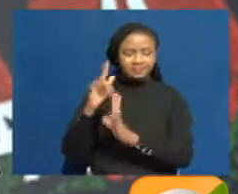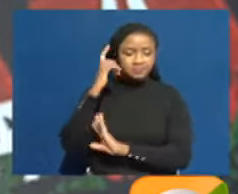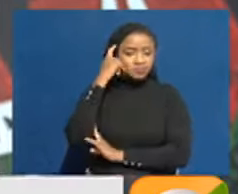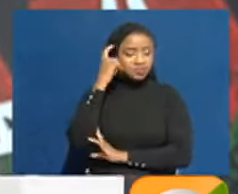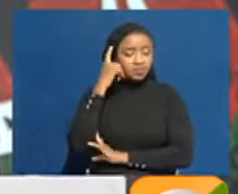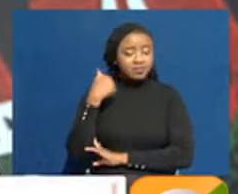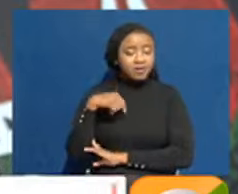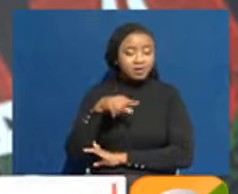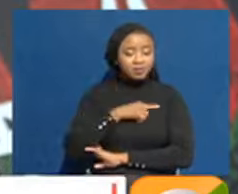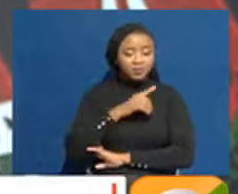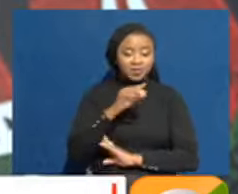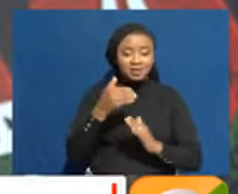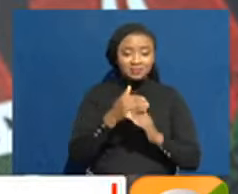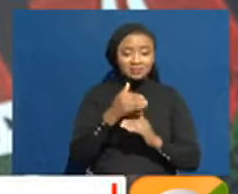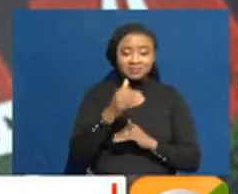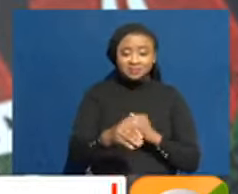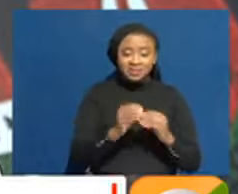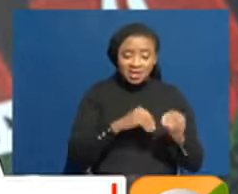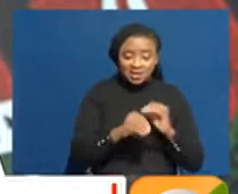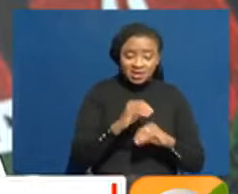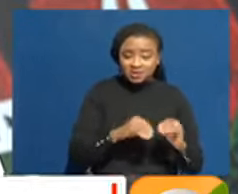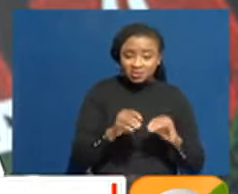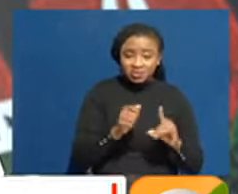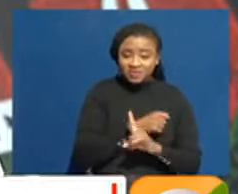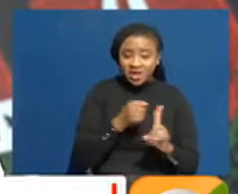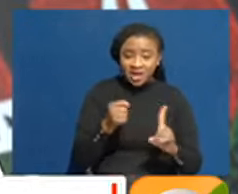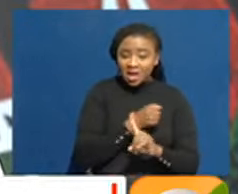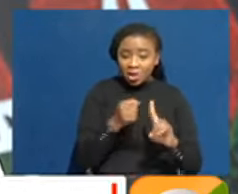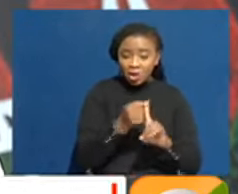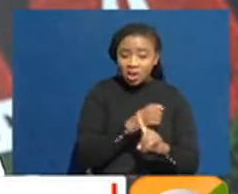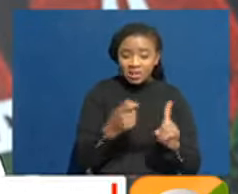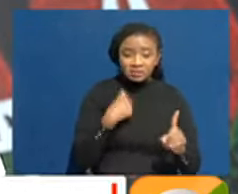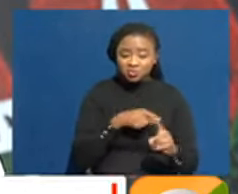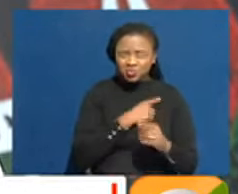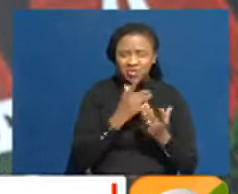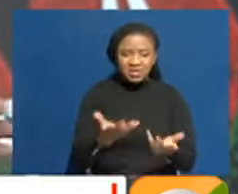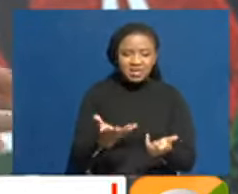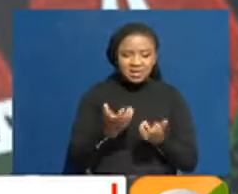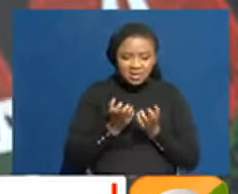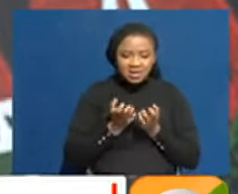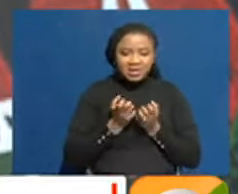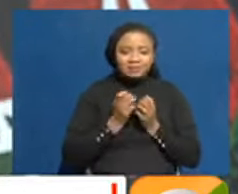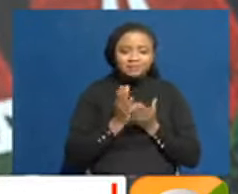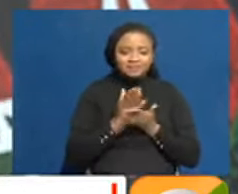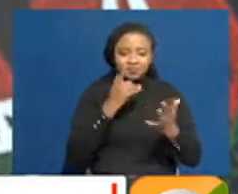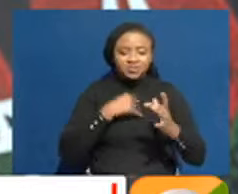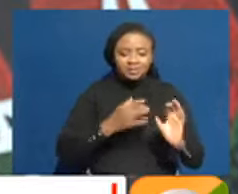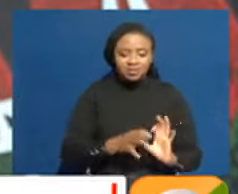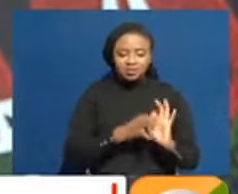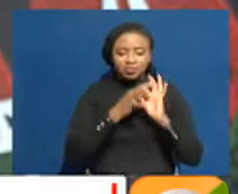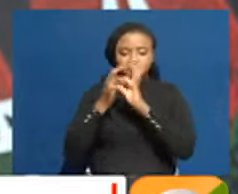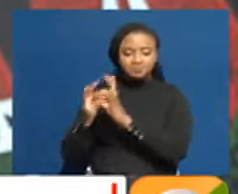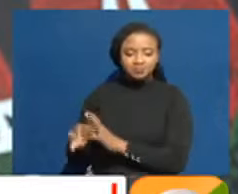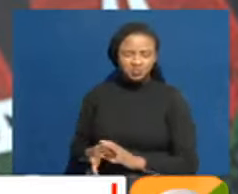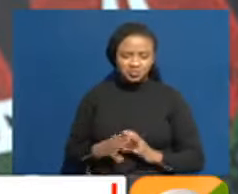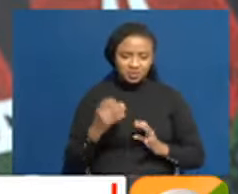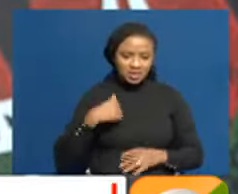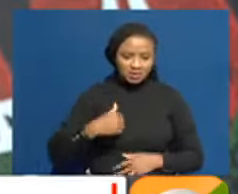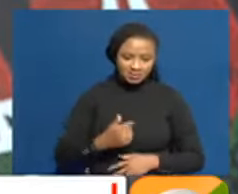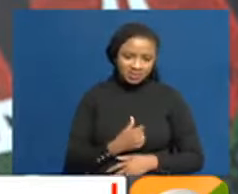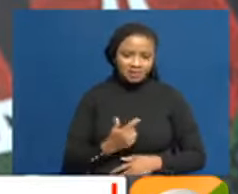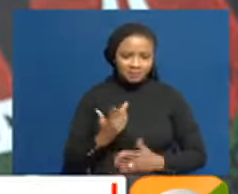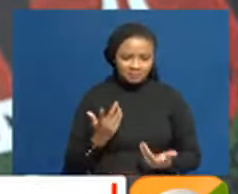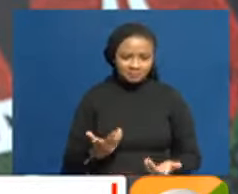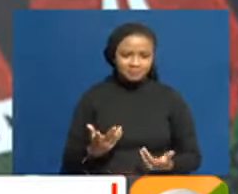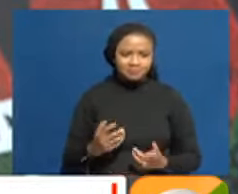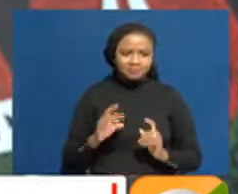broken country, so to speak. We needed something to bring us back together, and the Constitution did. That process did. The moment did bring us back